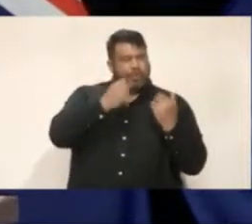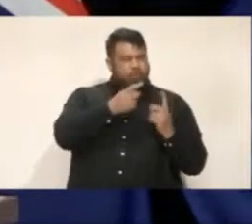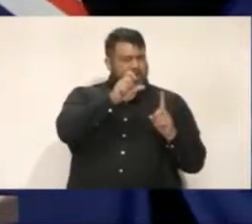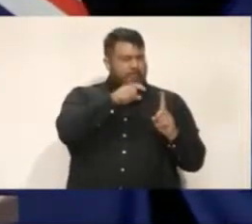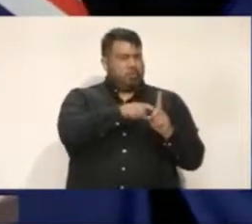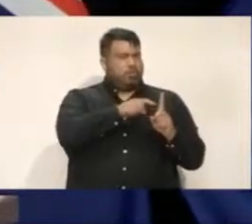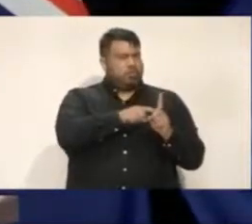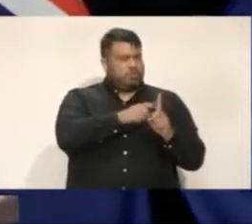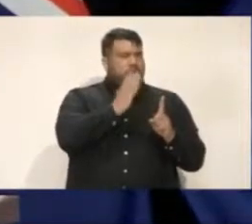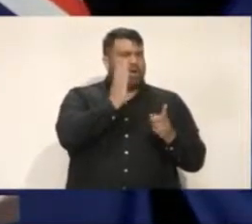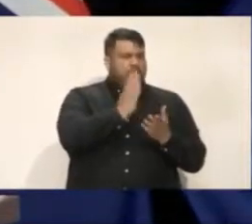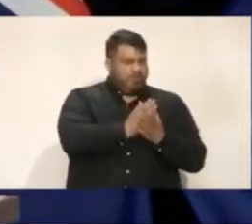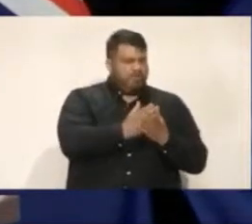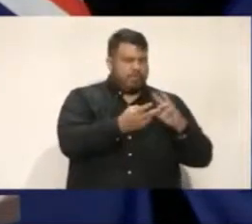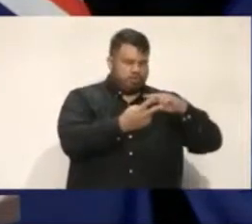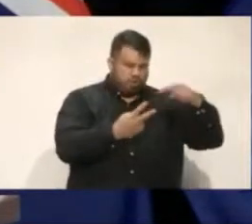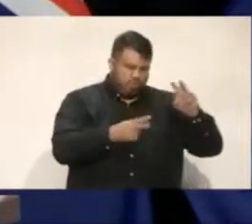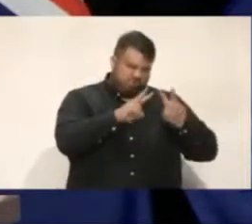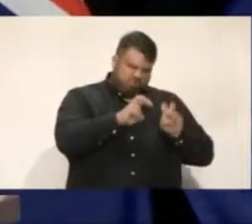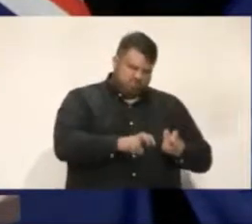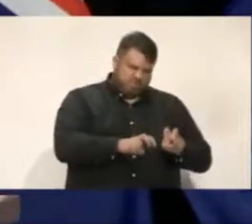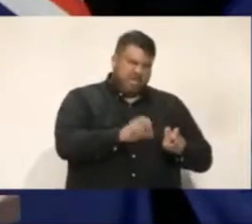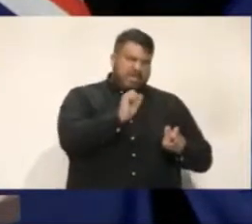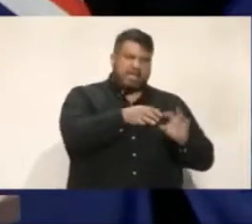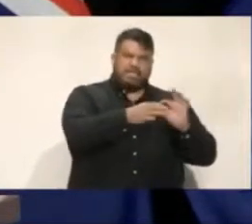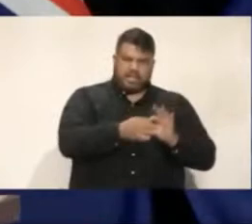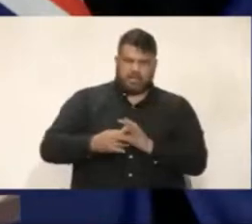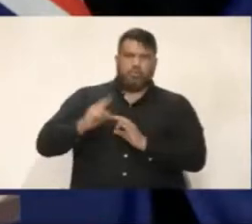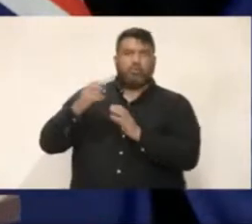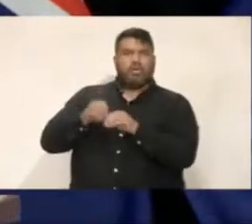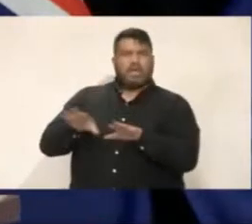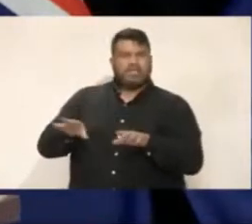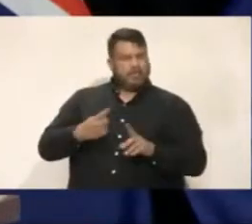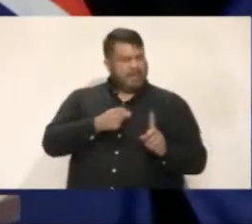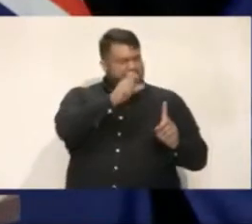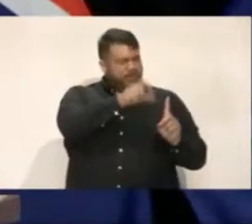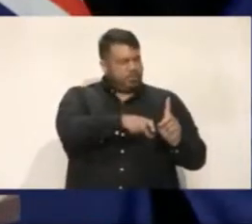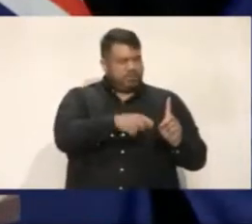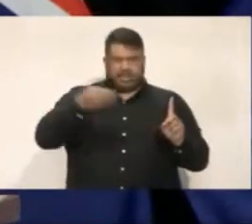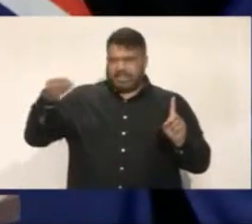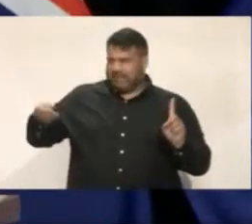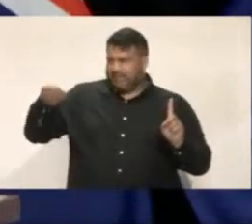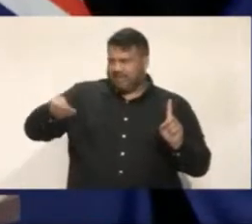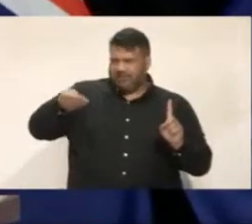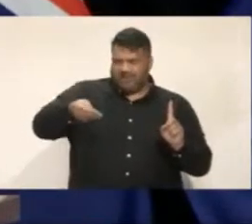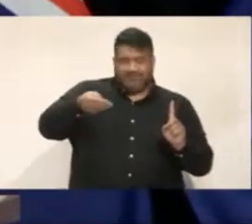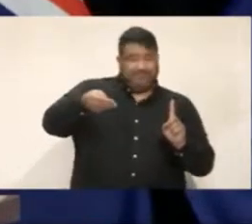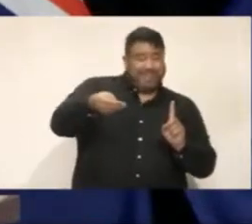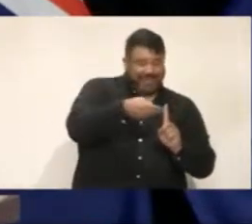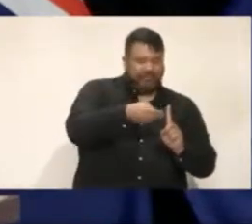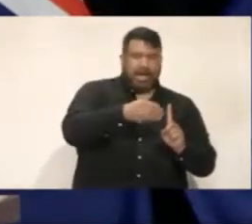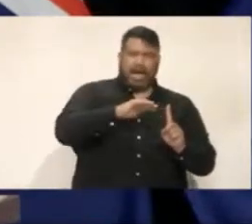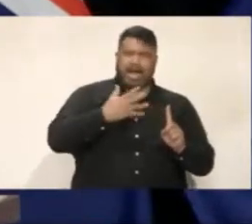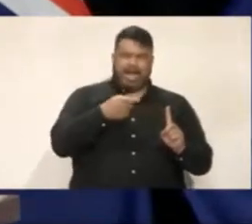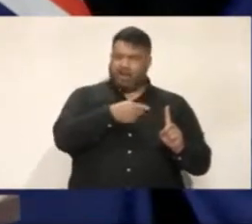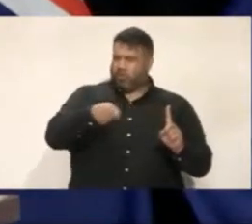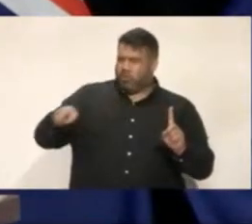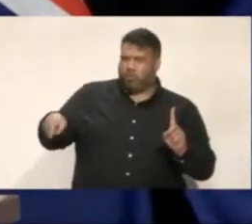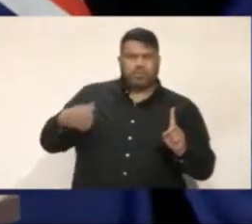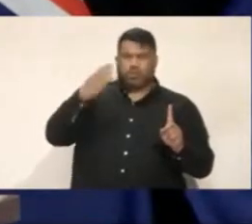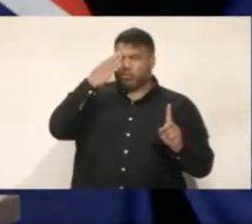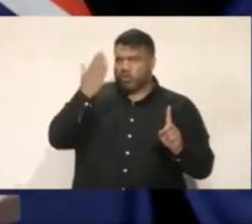been able to determine the person-to-person link to our cluster. That means there could be other people we are